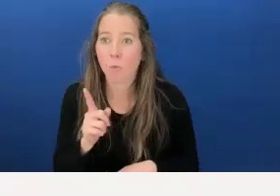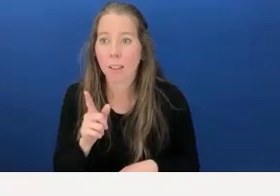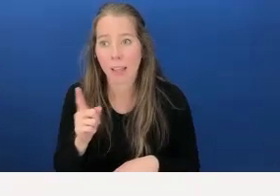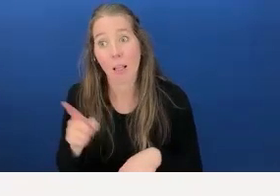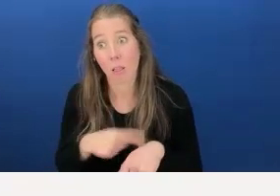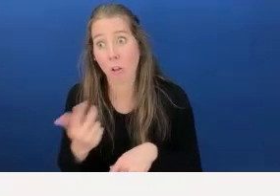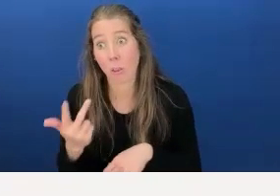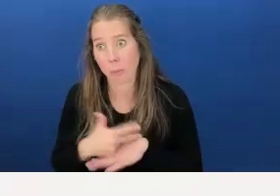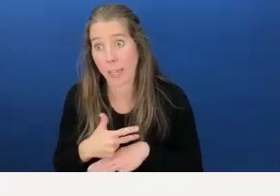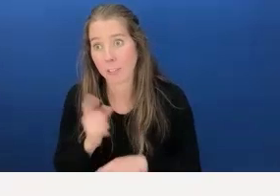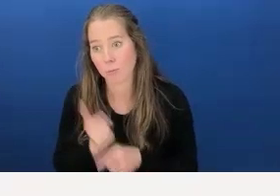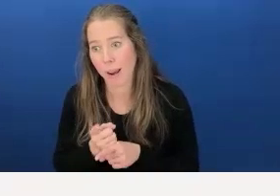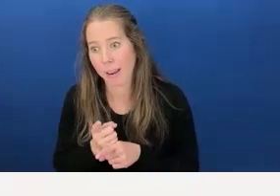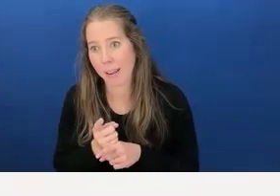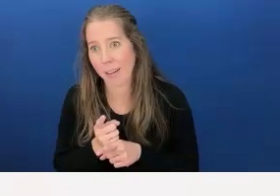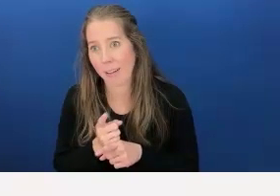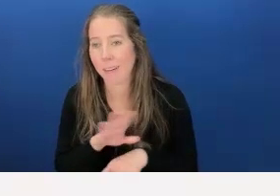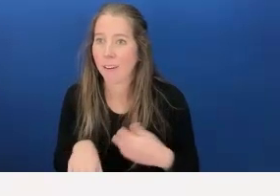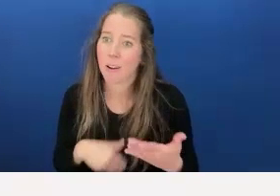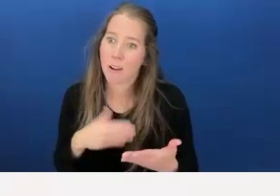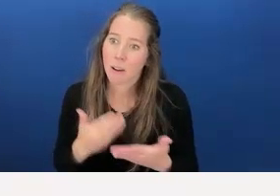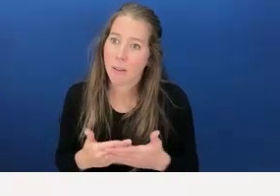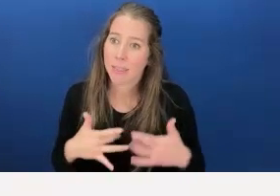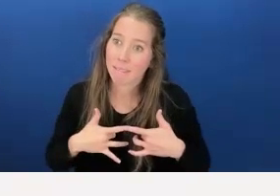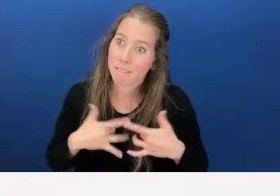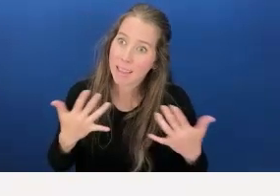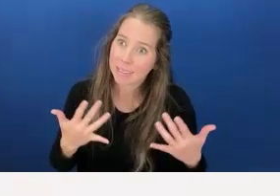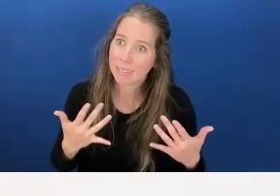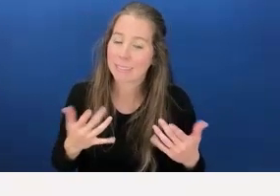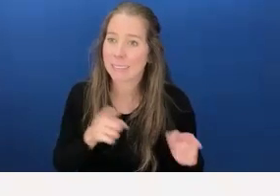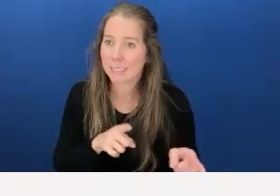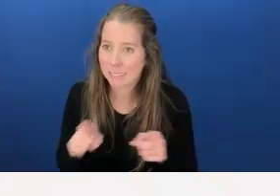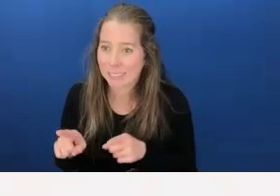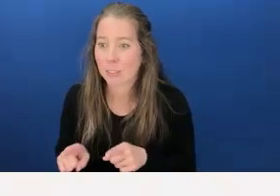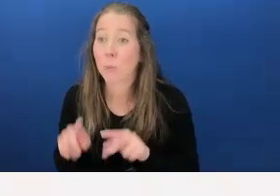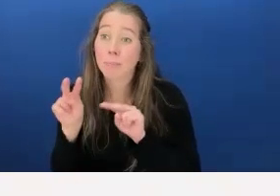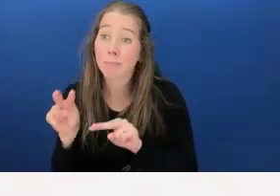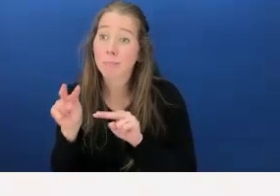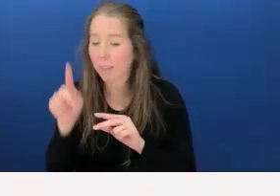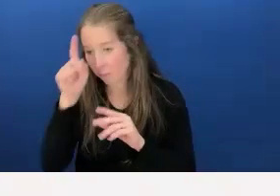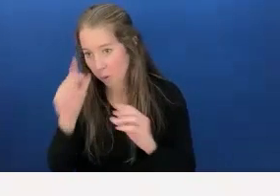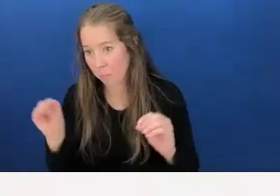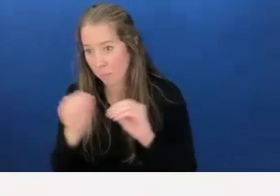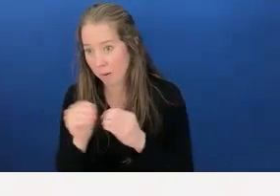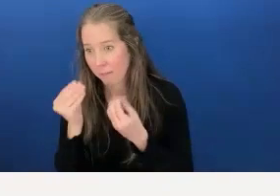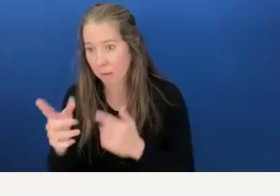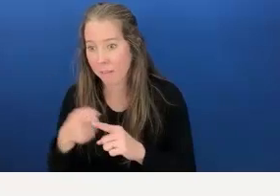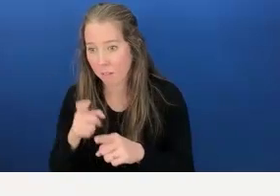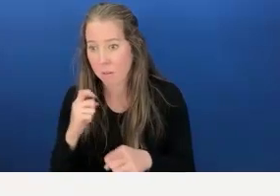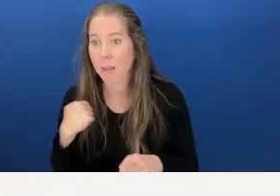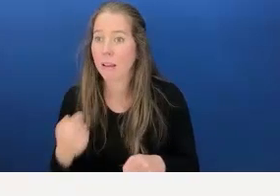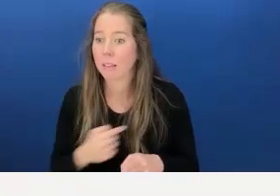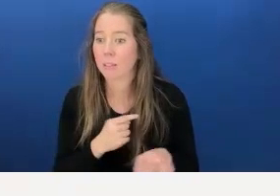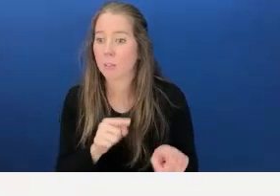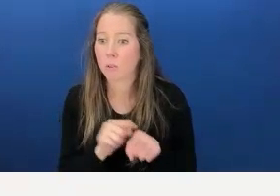days, right? With all of these events. So be on the lookout for more information from us and of course the